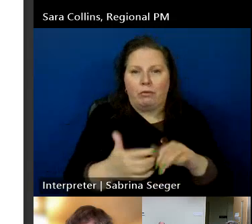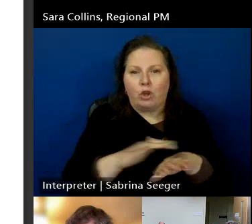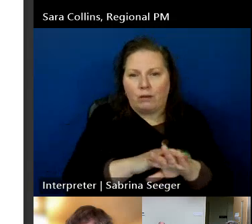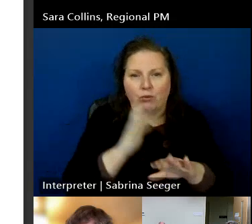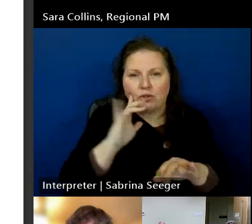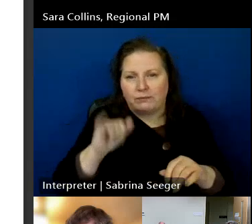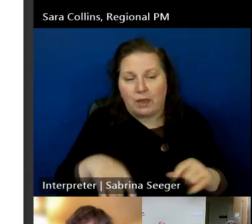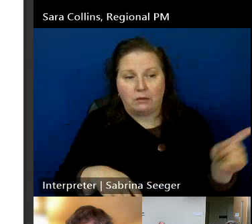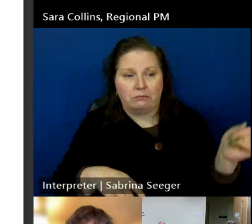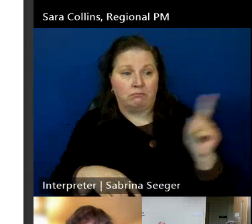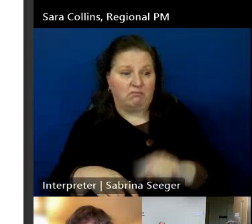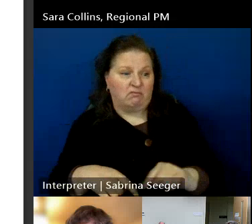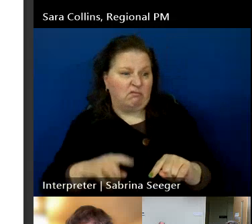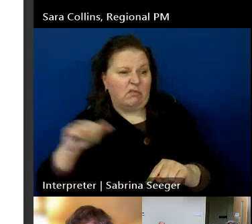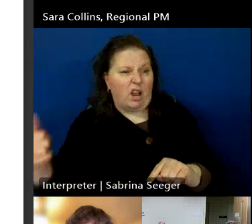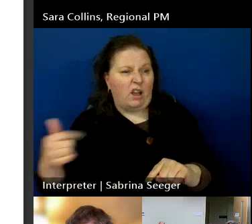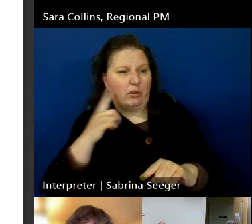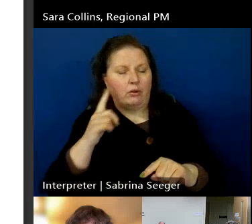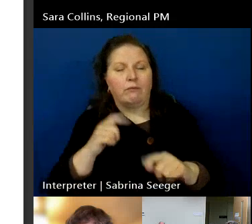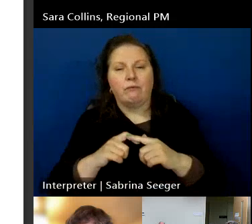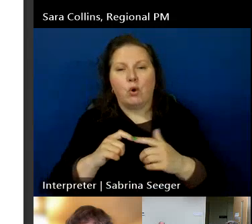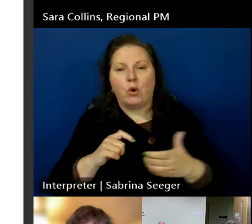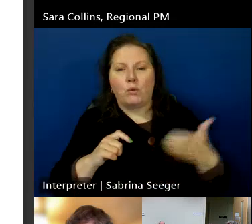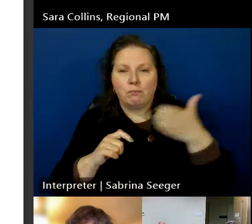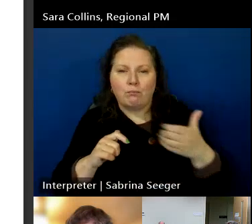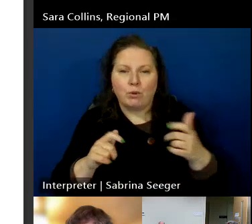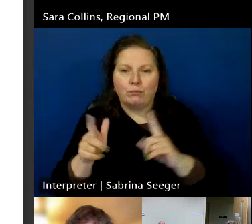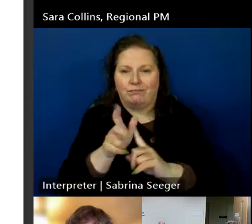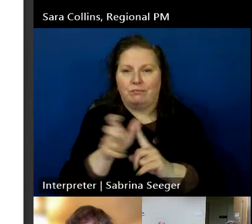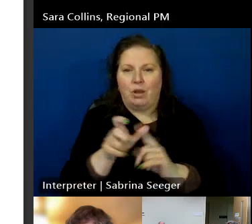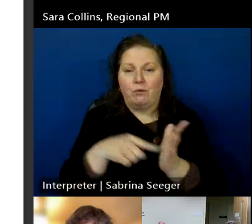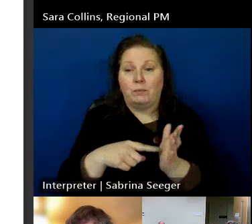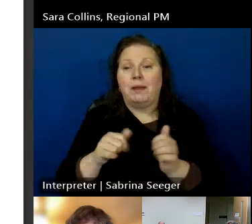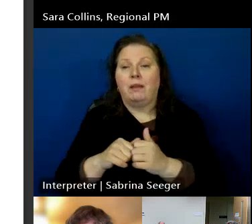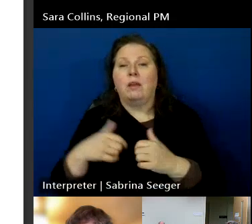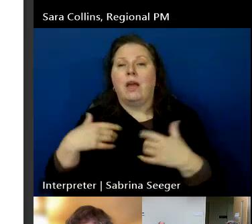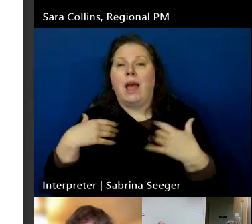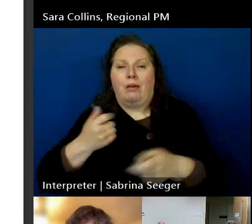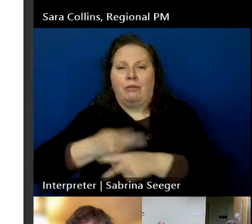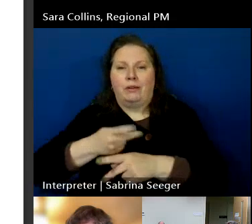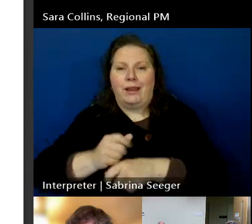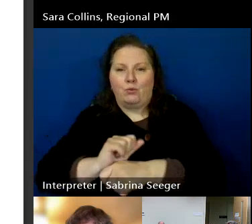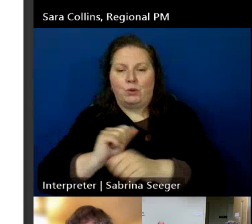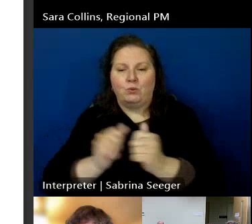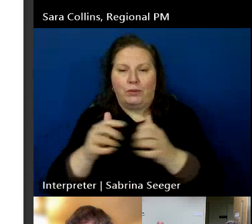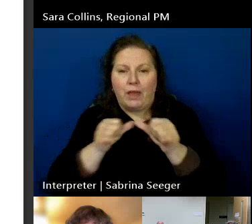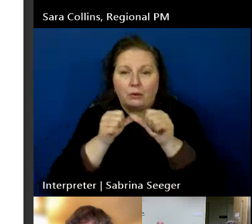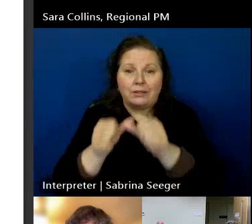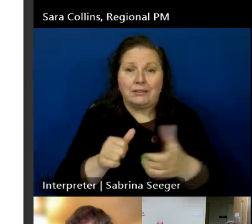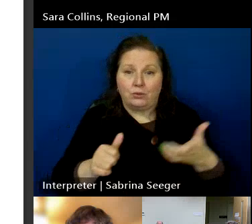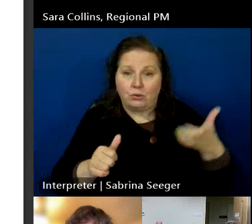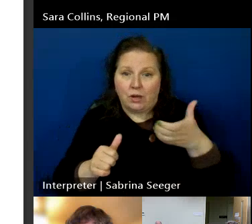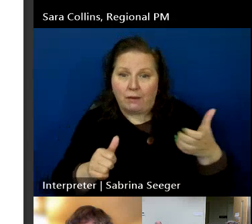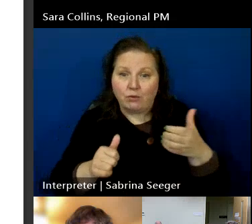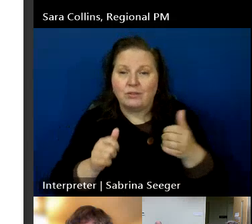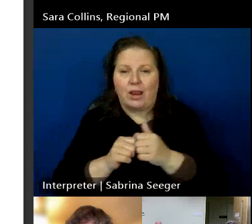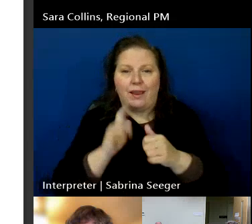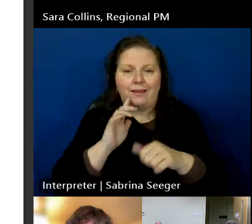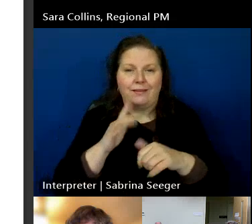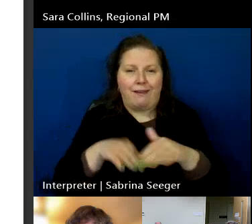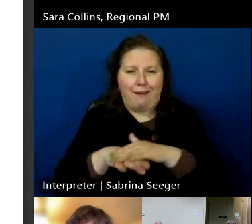Another lastly finding related to mobile broadband affordability is healthcare workers we surveyed noted that without continuous mobile coverage and access